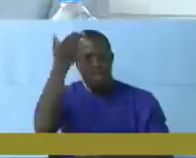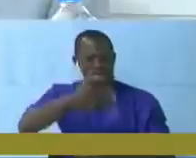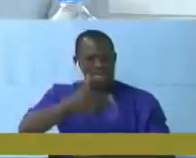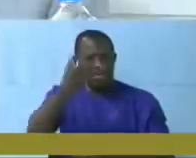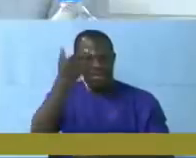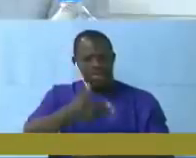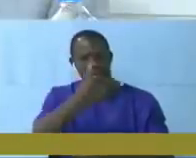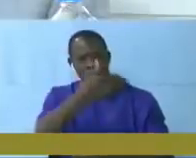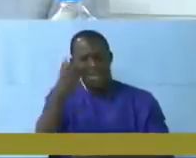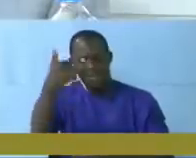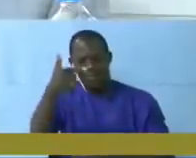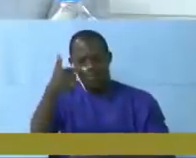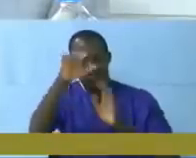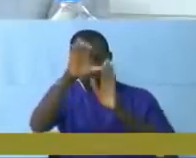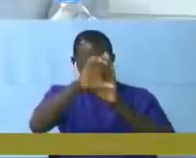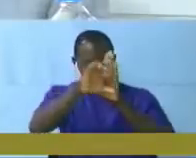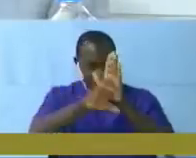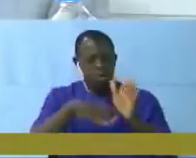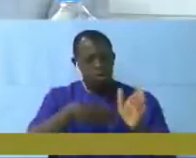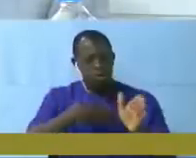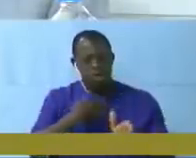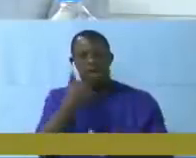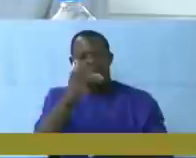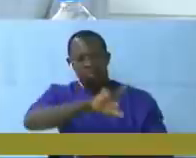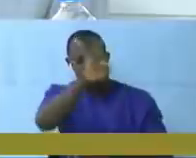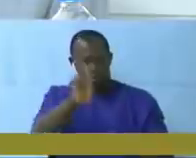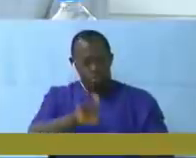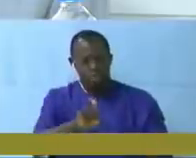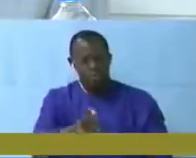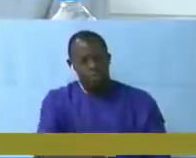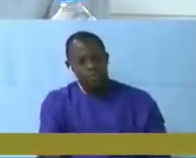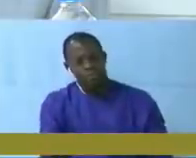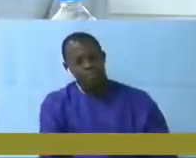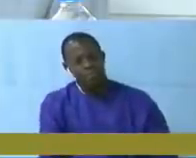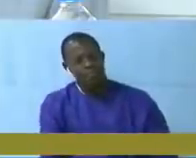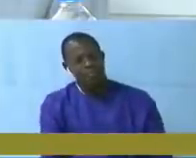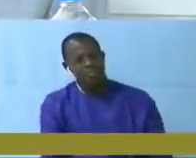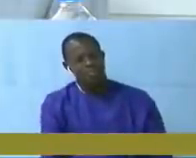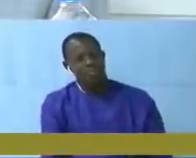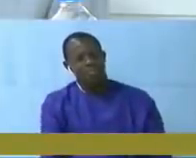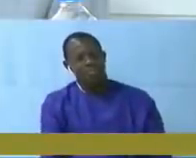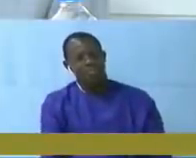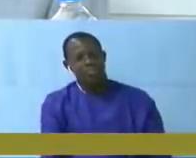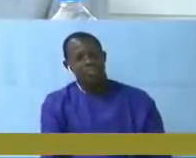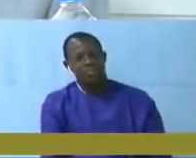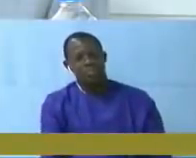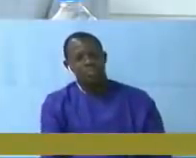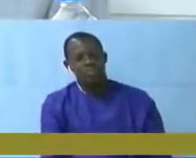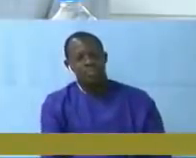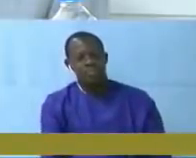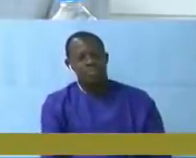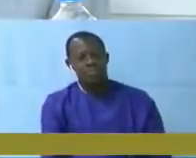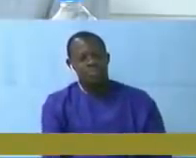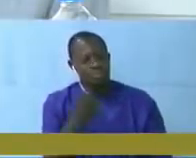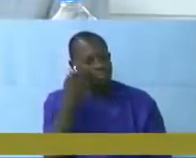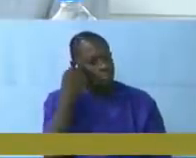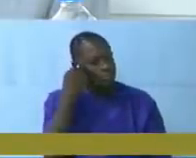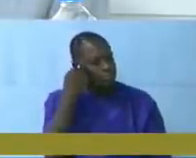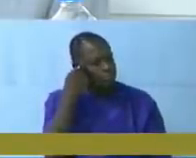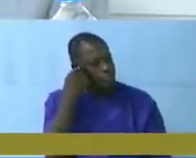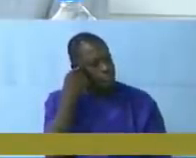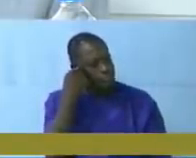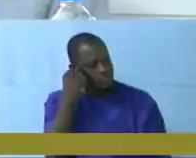1997. Legi bu de lol la nak ndax dinañ mëna dem nak ci lu aju ci loi bi nga xamne mom la rew mi di doxé ñu tambali won ko